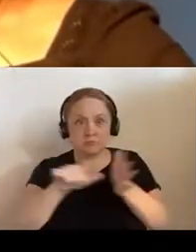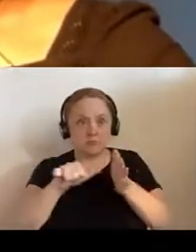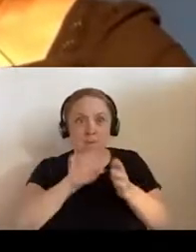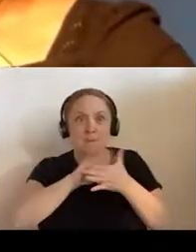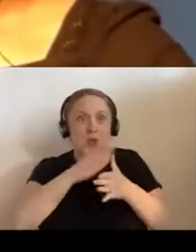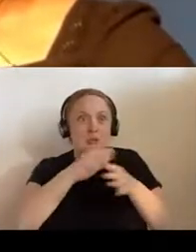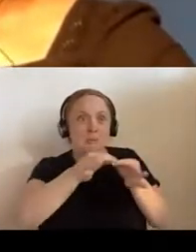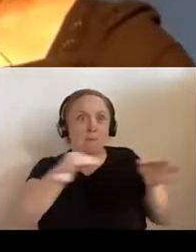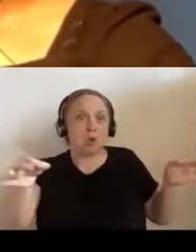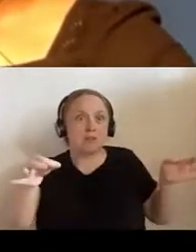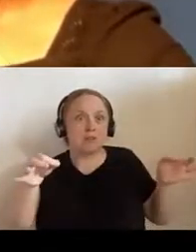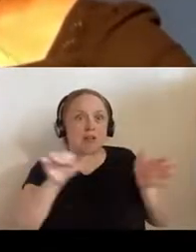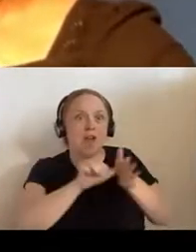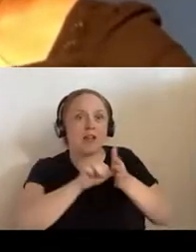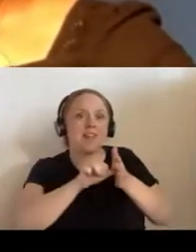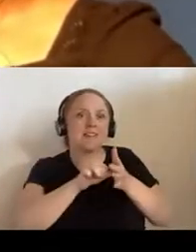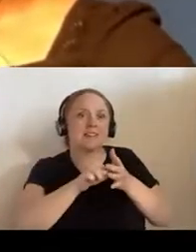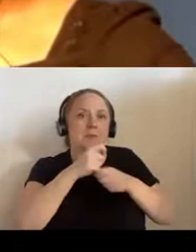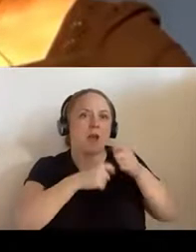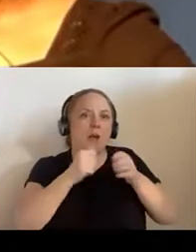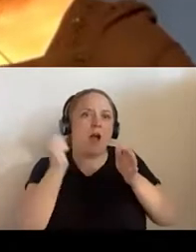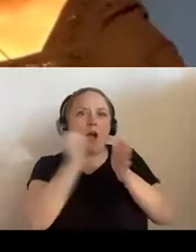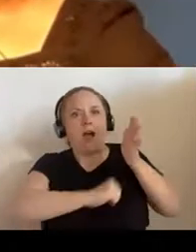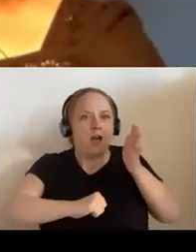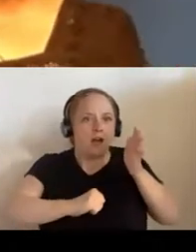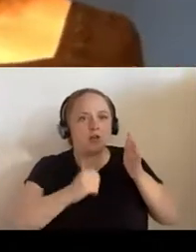its hardness or its softness. So,